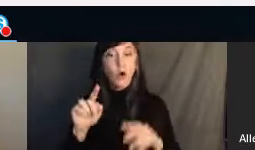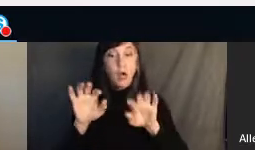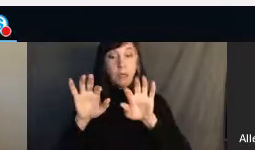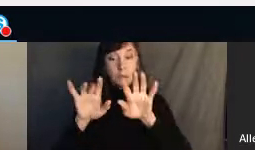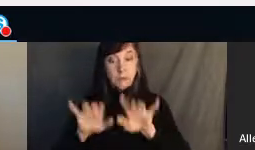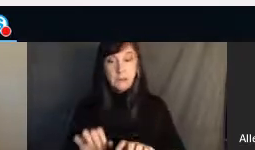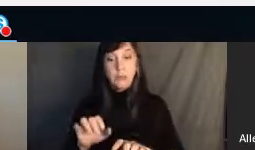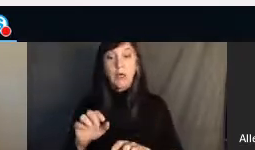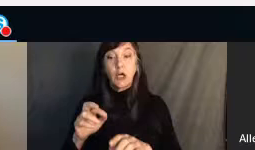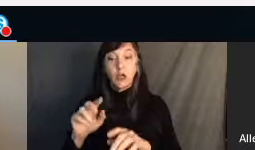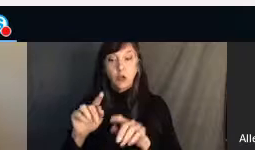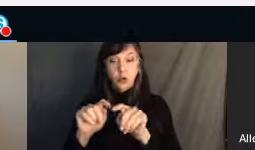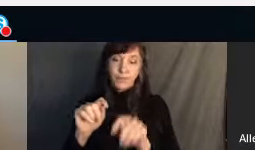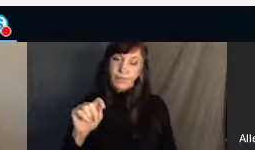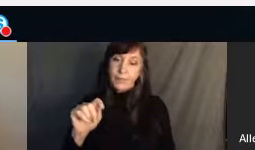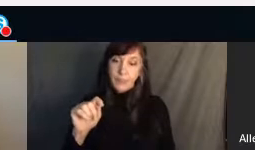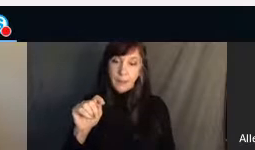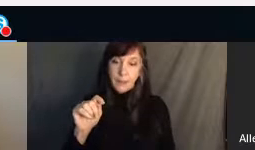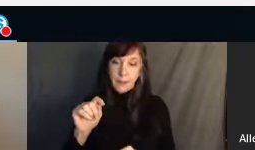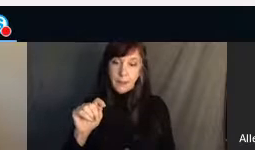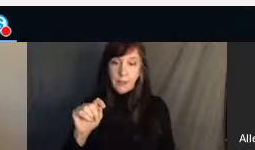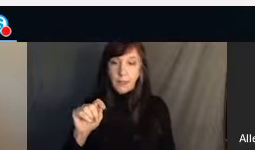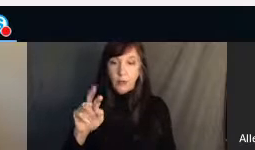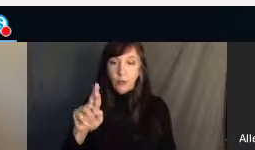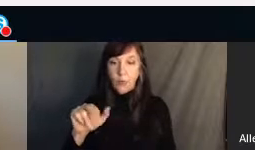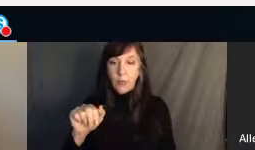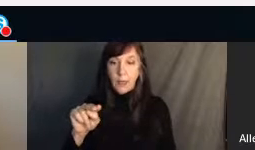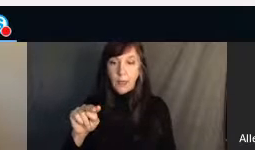end of the meeting, if that's helpful.